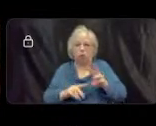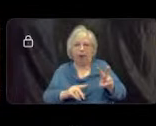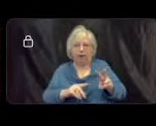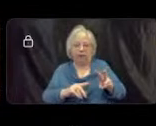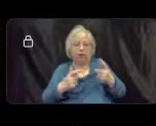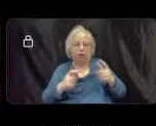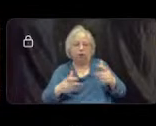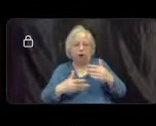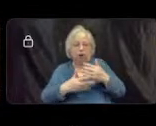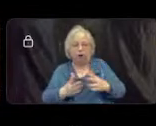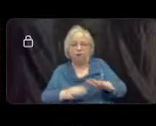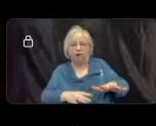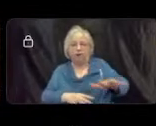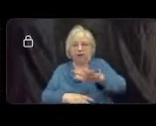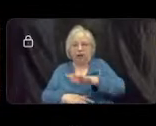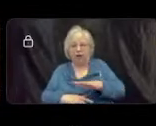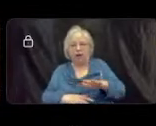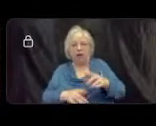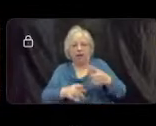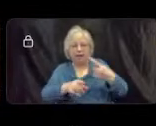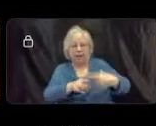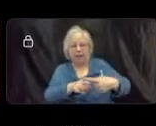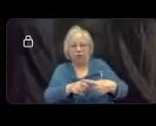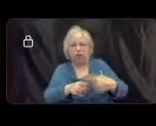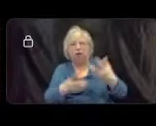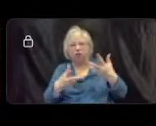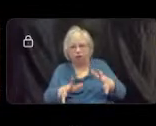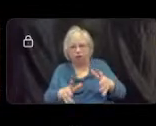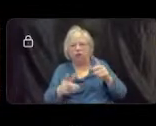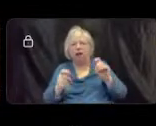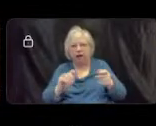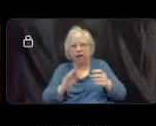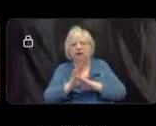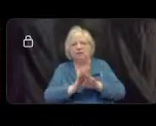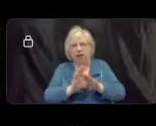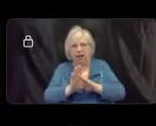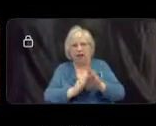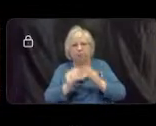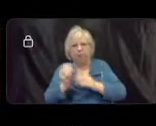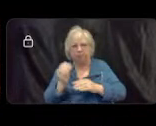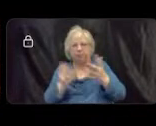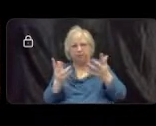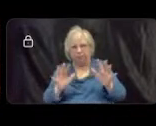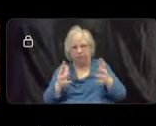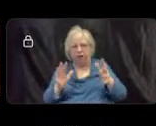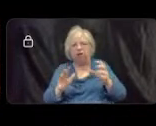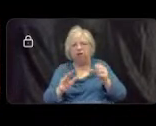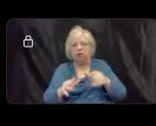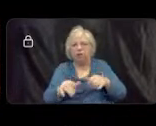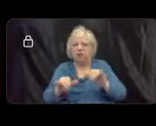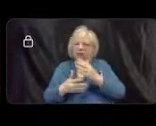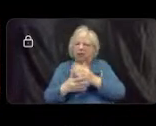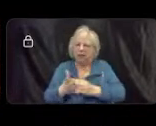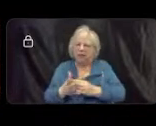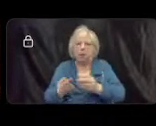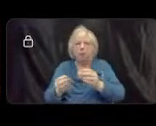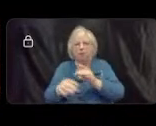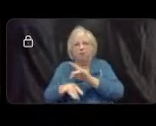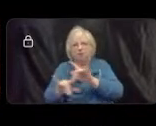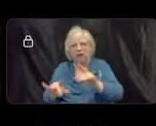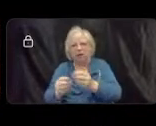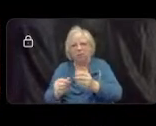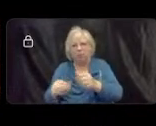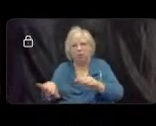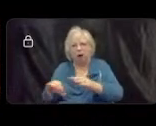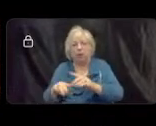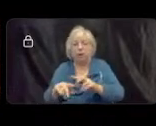this commercial area at that interchange is already developed. So there is still some undeveloped property, but